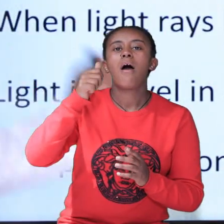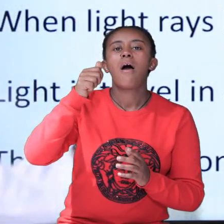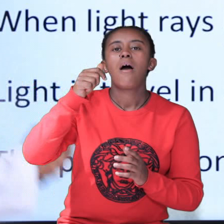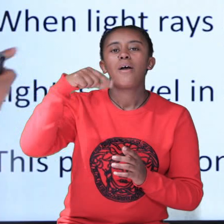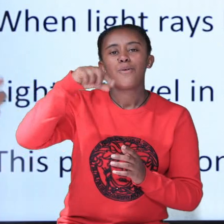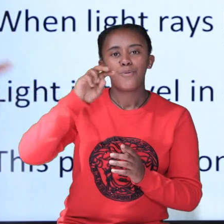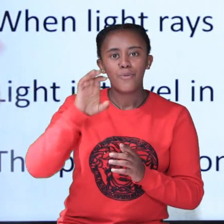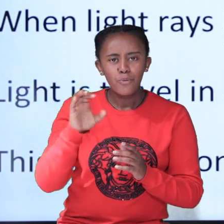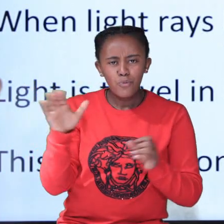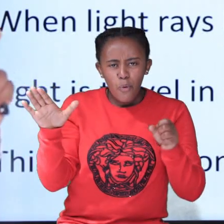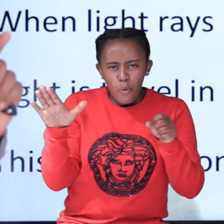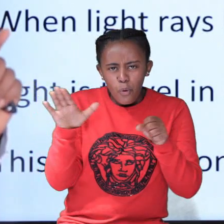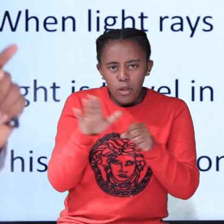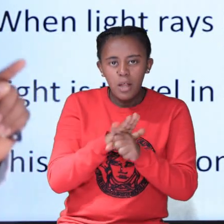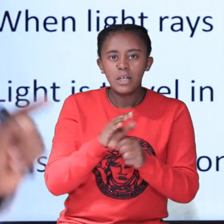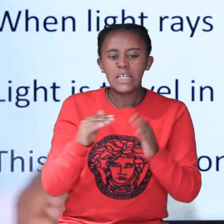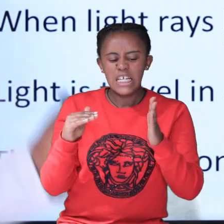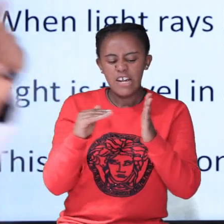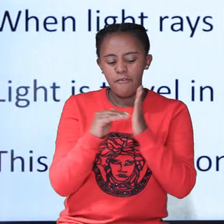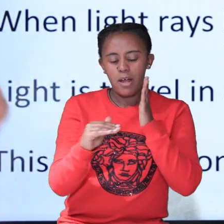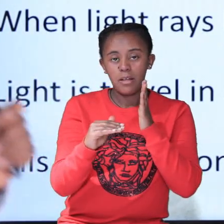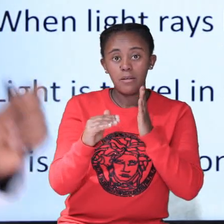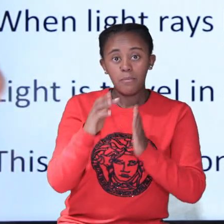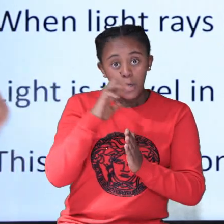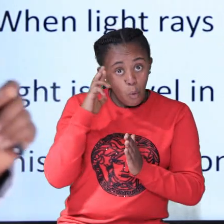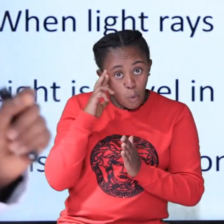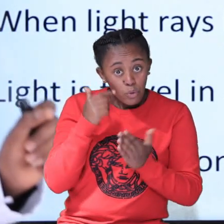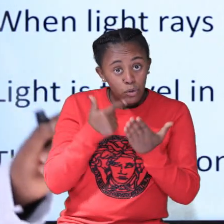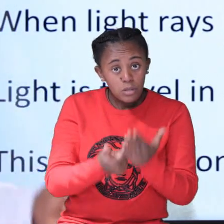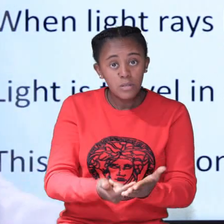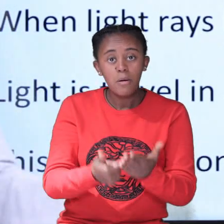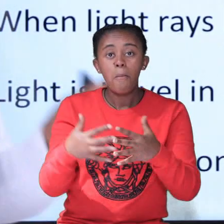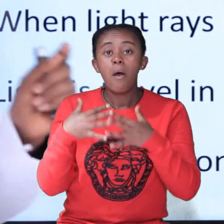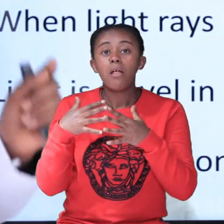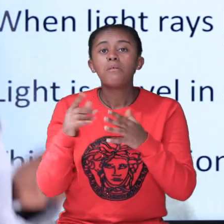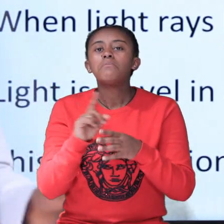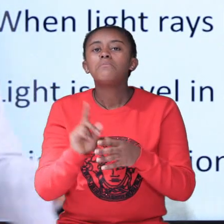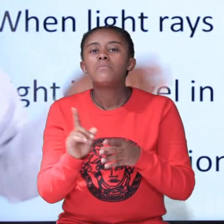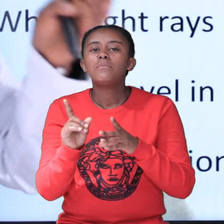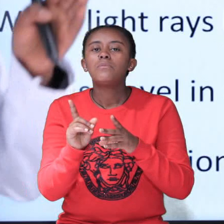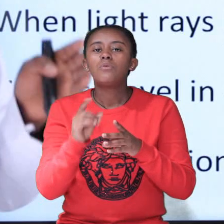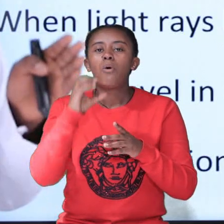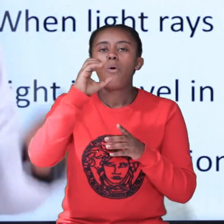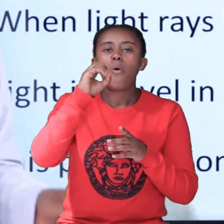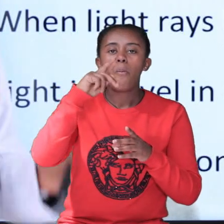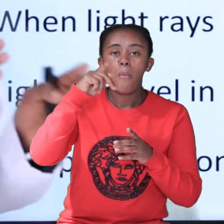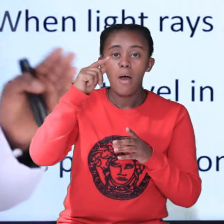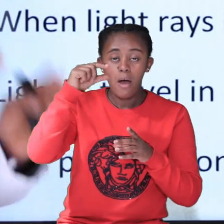it totally reflects, because opaque materials does not